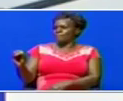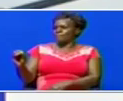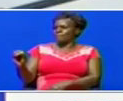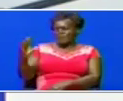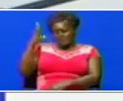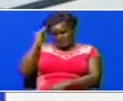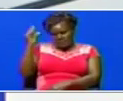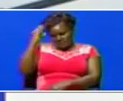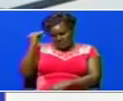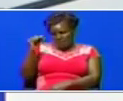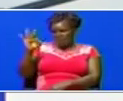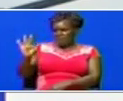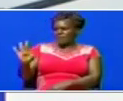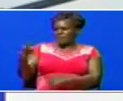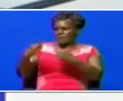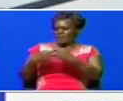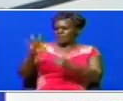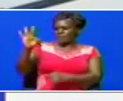Mohamed Dida,